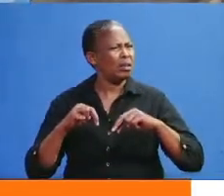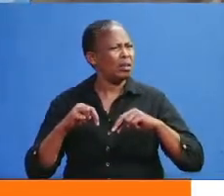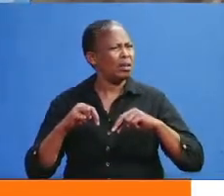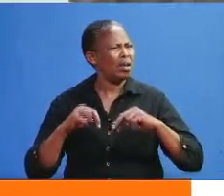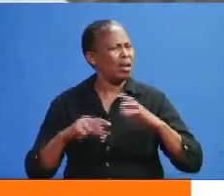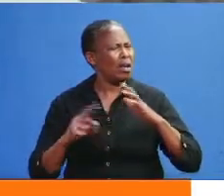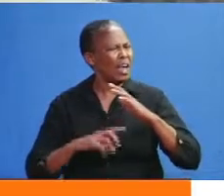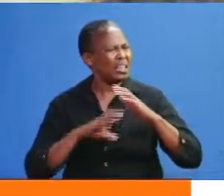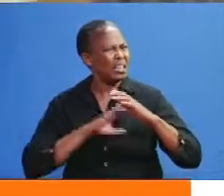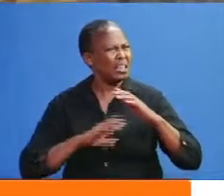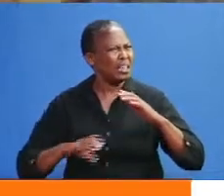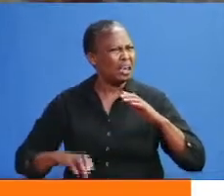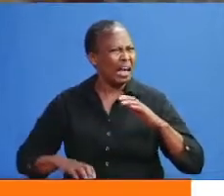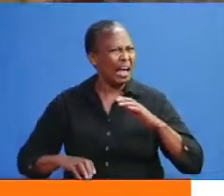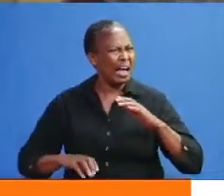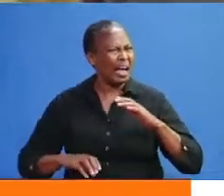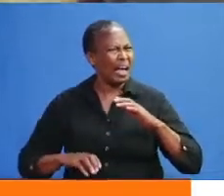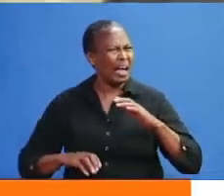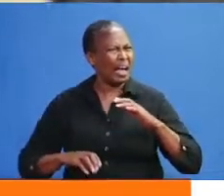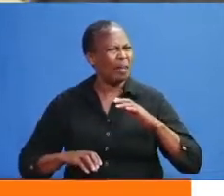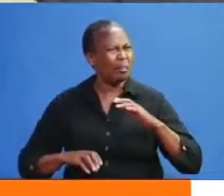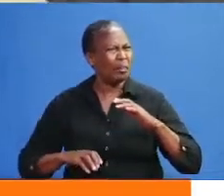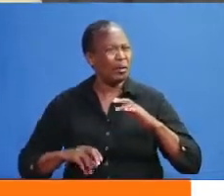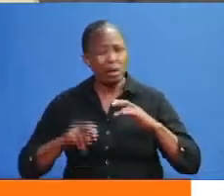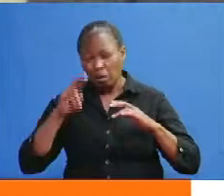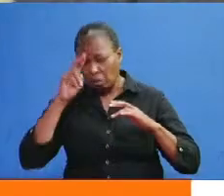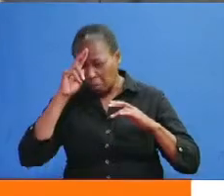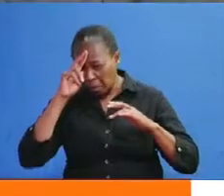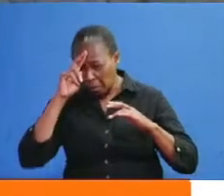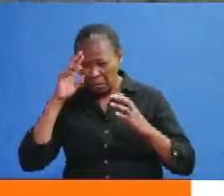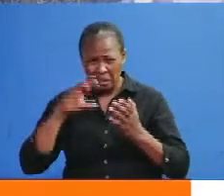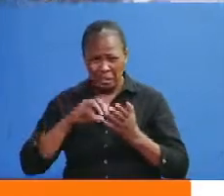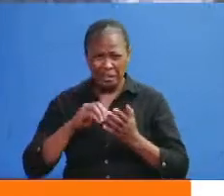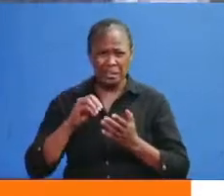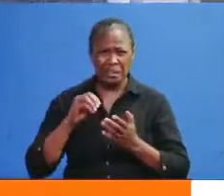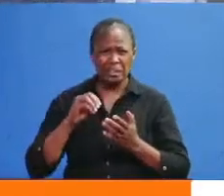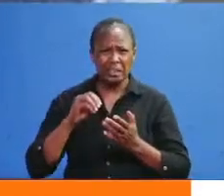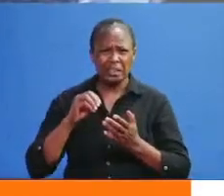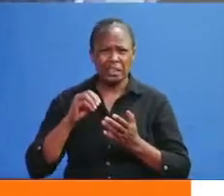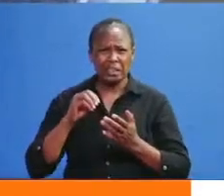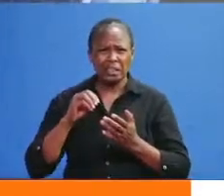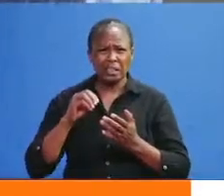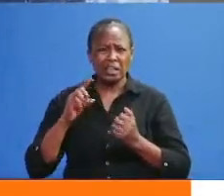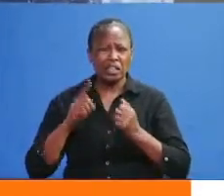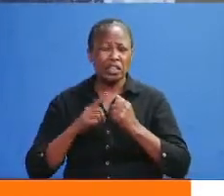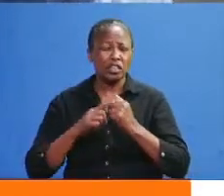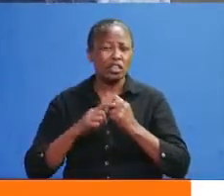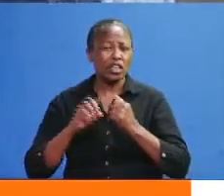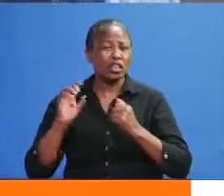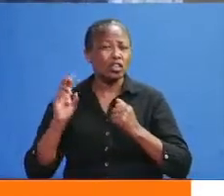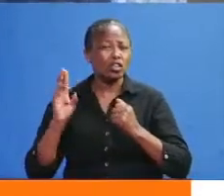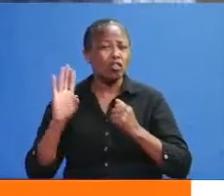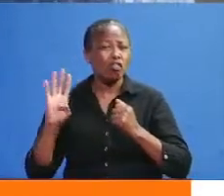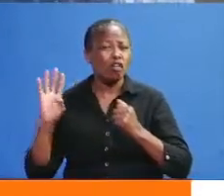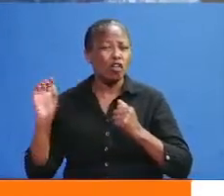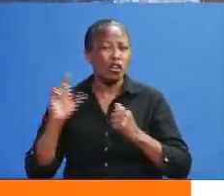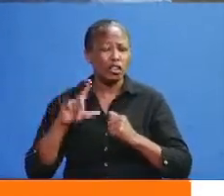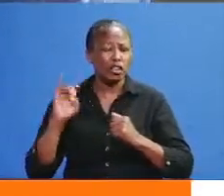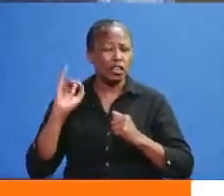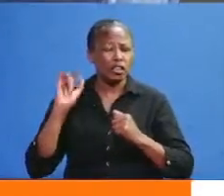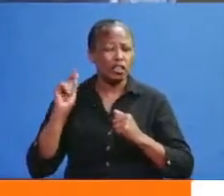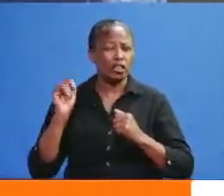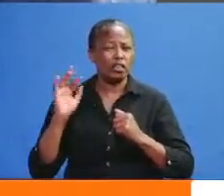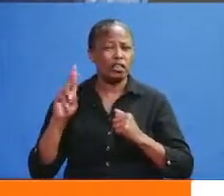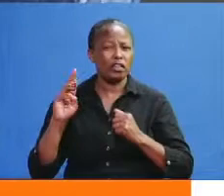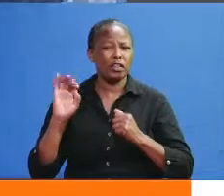Commissioner Dennis Ongaga, police recovered over 640 litres of illicit brews, among them